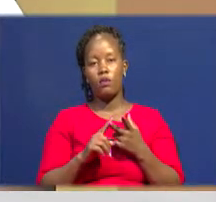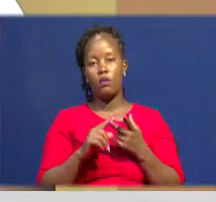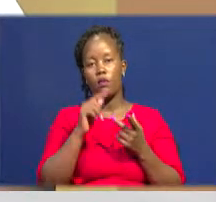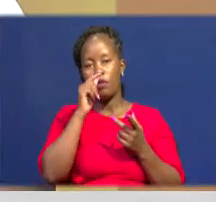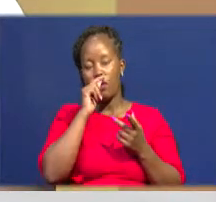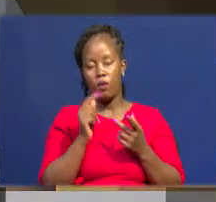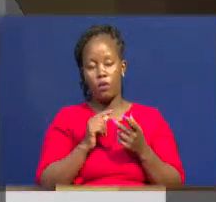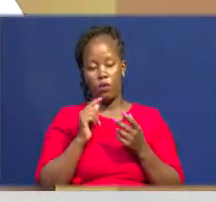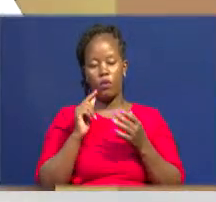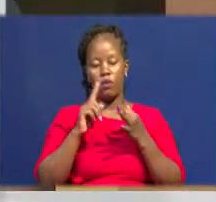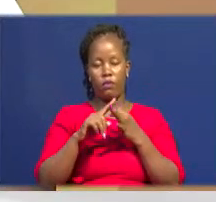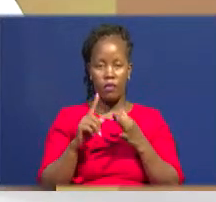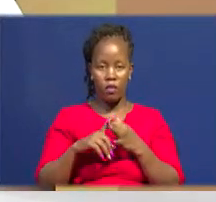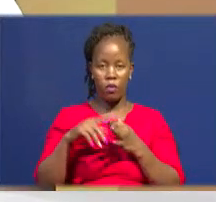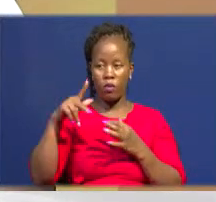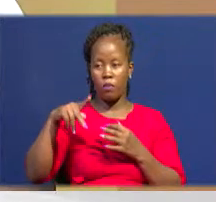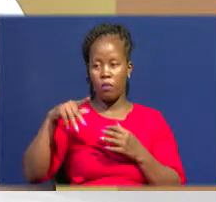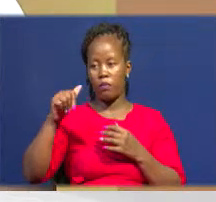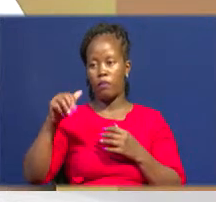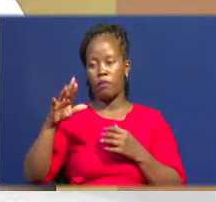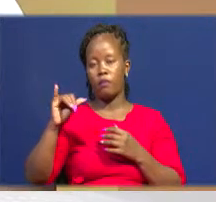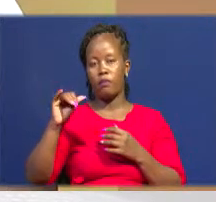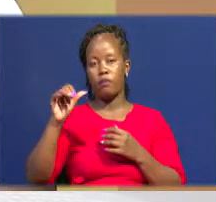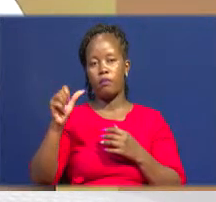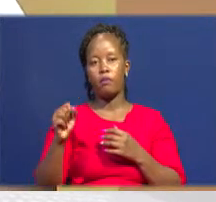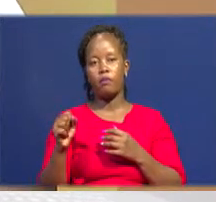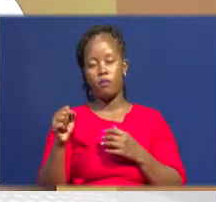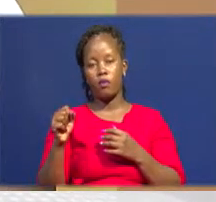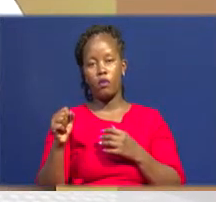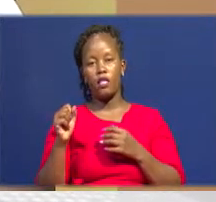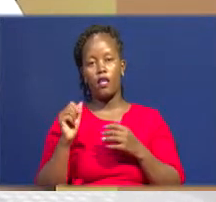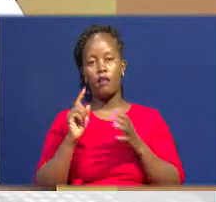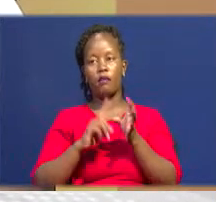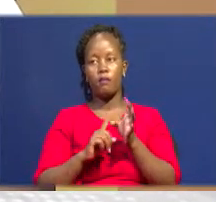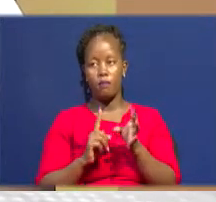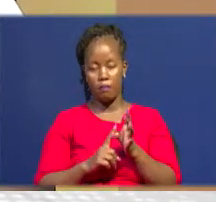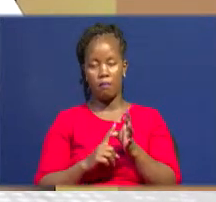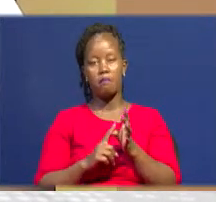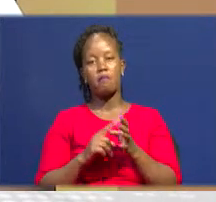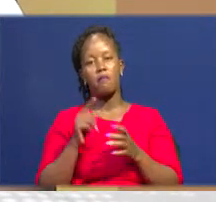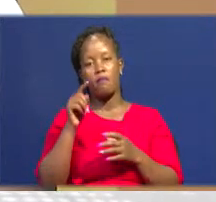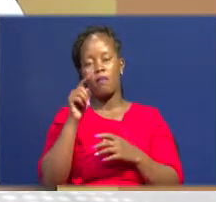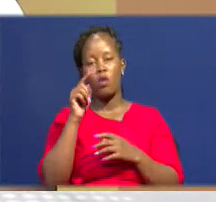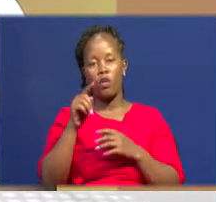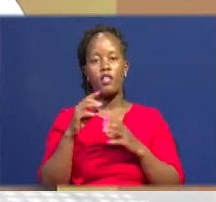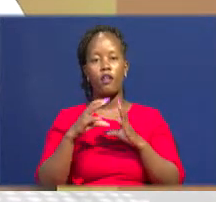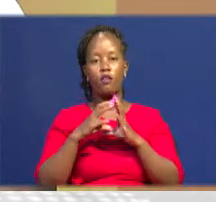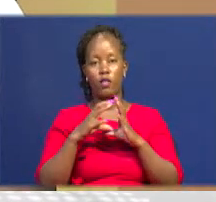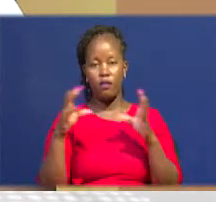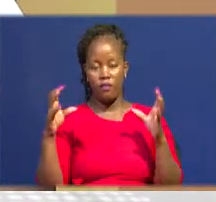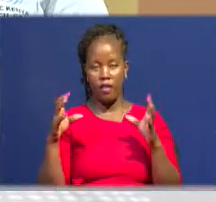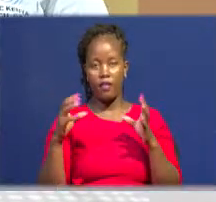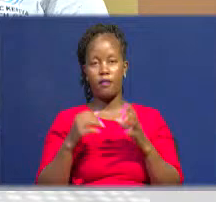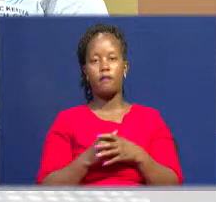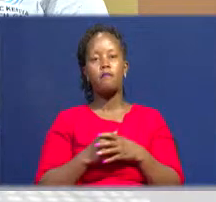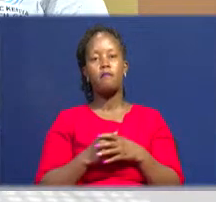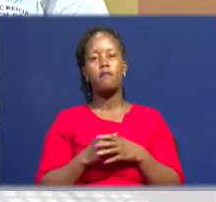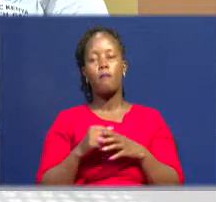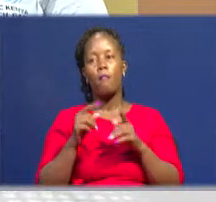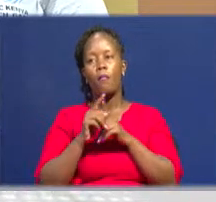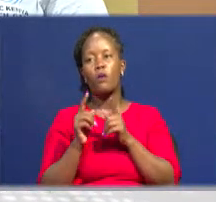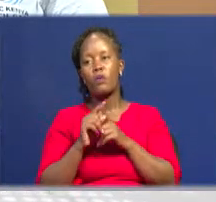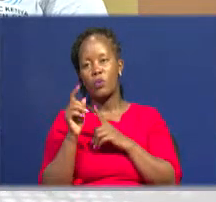Paris, making history as the first time Kenya will participate maybe in the Olympics. So I think that's one of the biggest stories. Beach